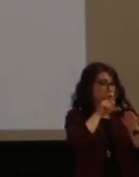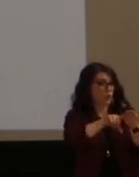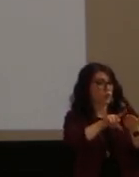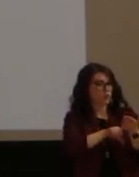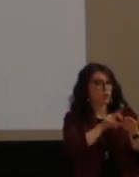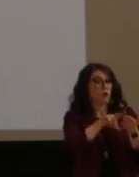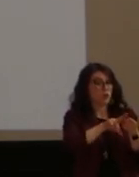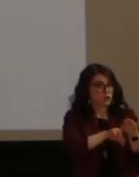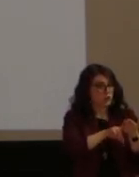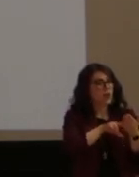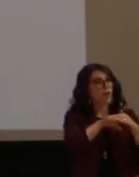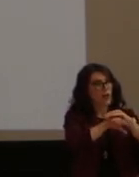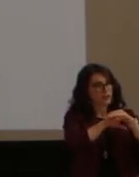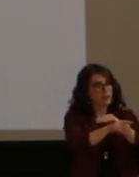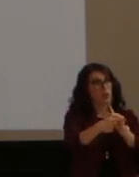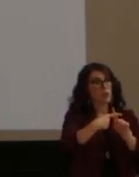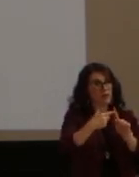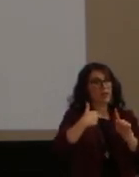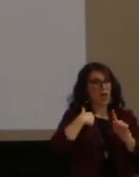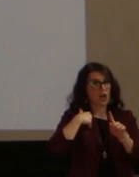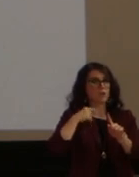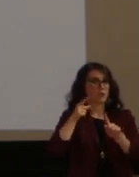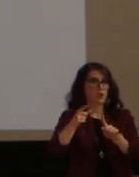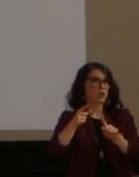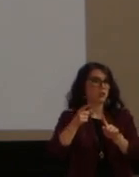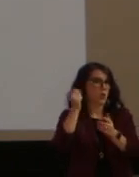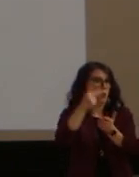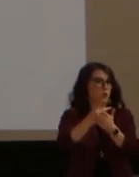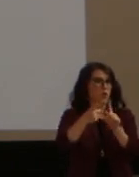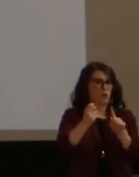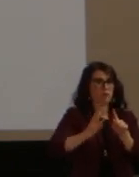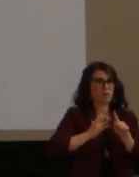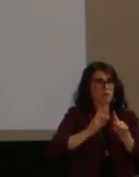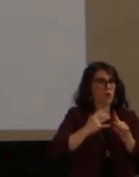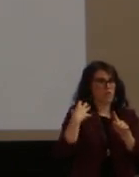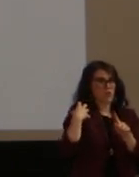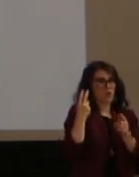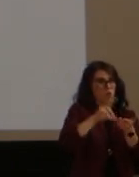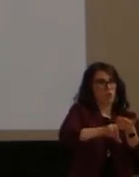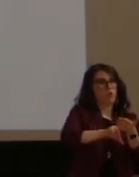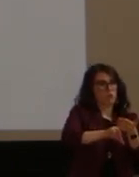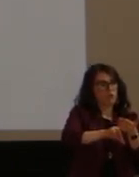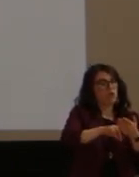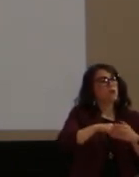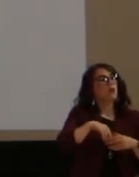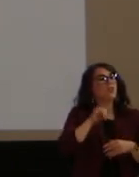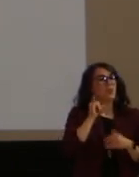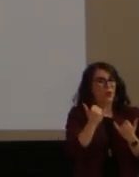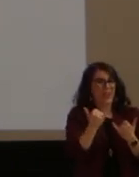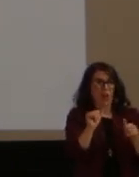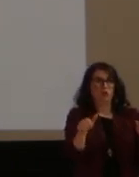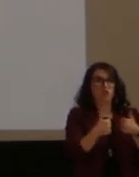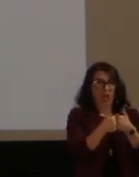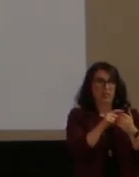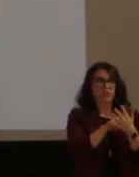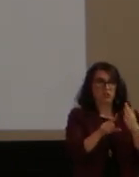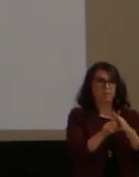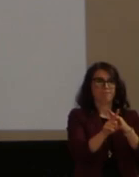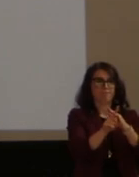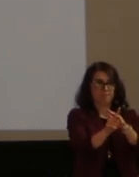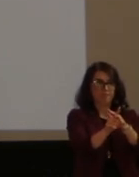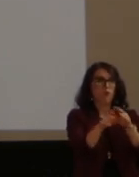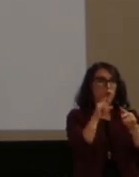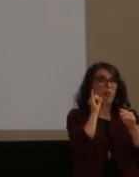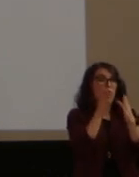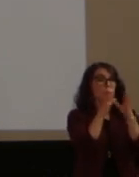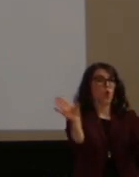have an institutional signing official. Right now, this is where some of the challenges of being broad access